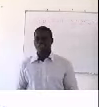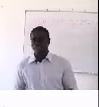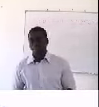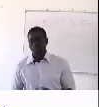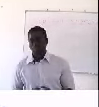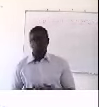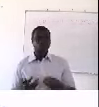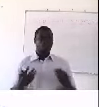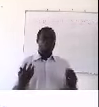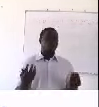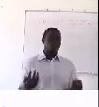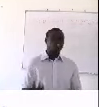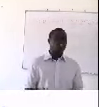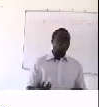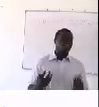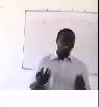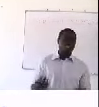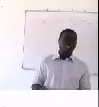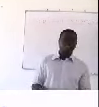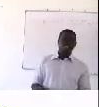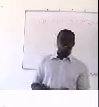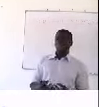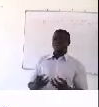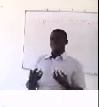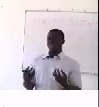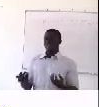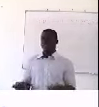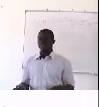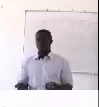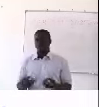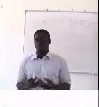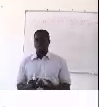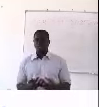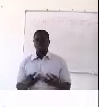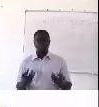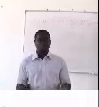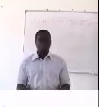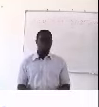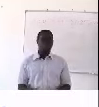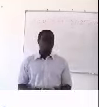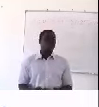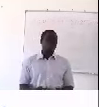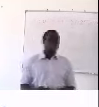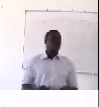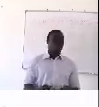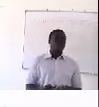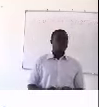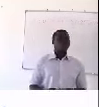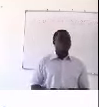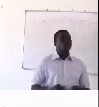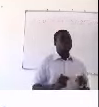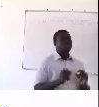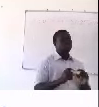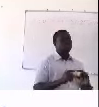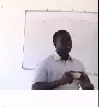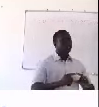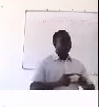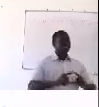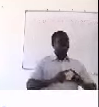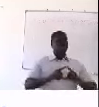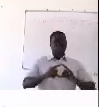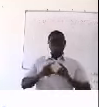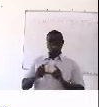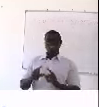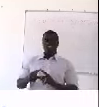problem with your eyes, they'll advise you to go to sex ed, because those people, they are the ones that are specialized in helping to correct